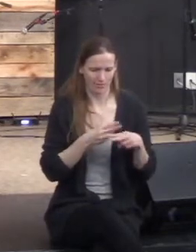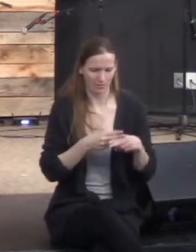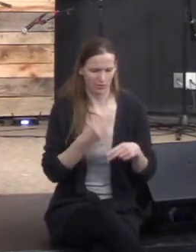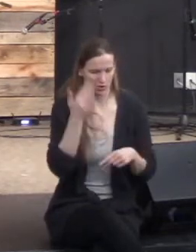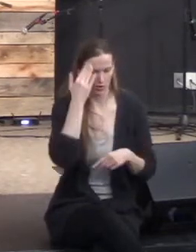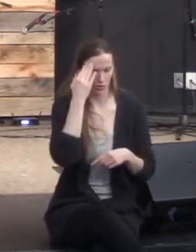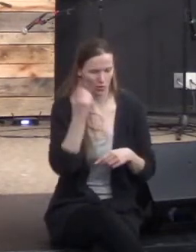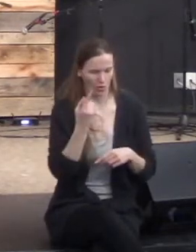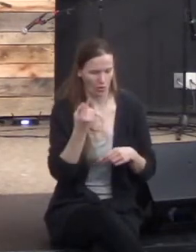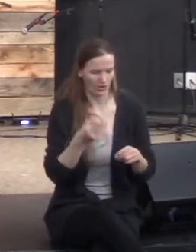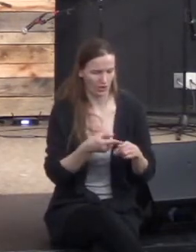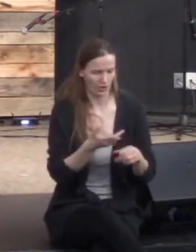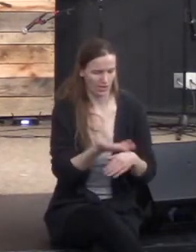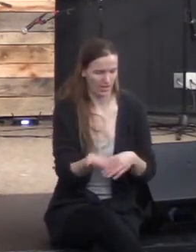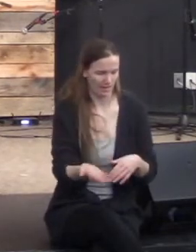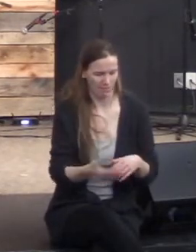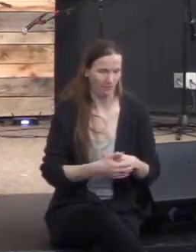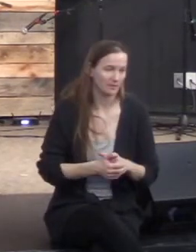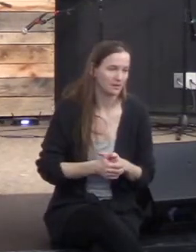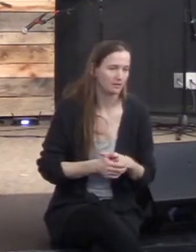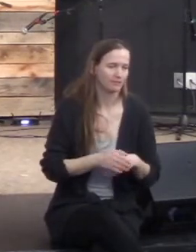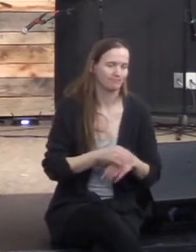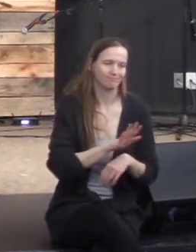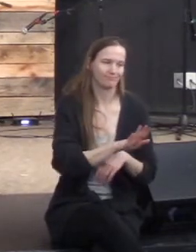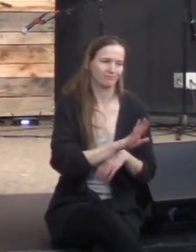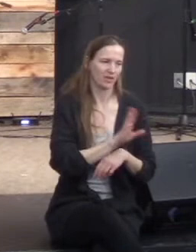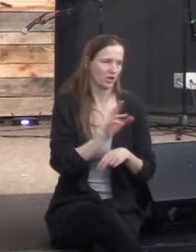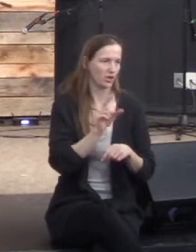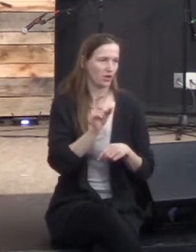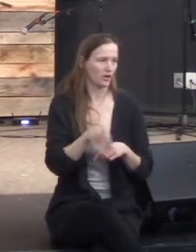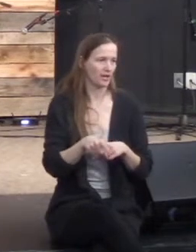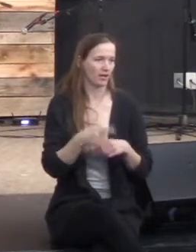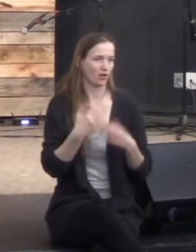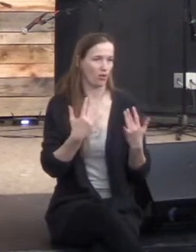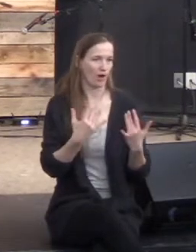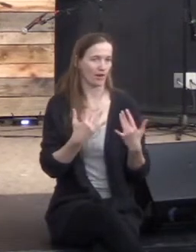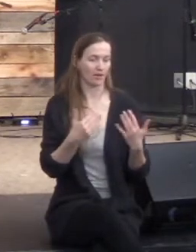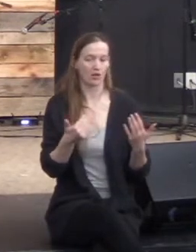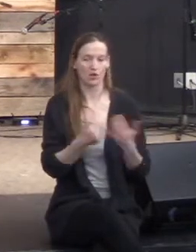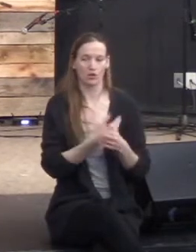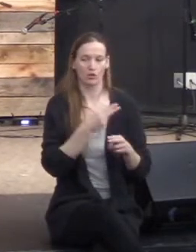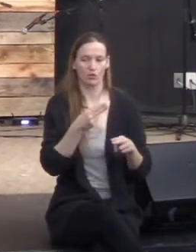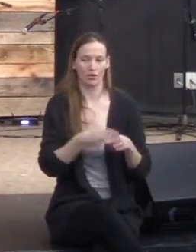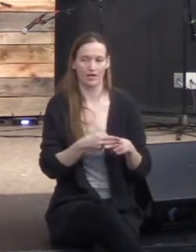You don't have to wait. You ready for the new title?